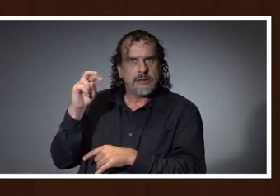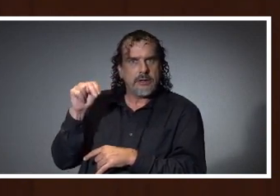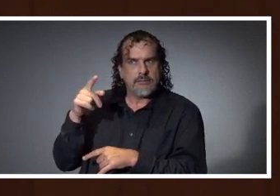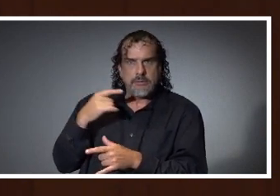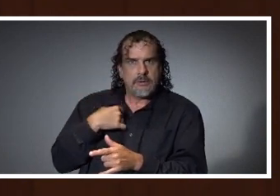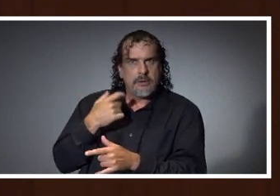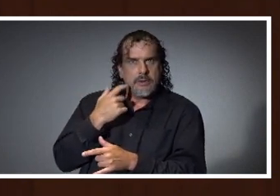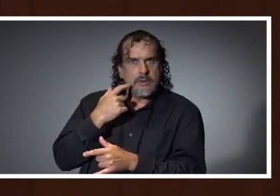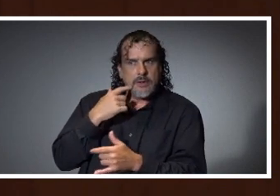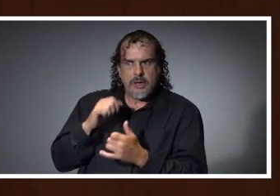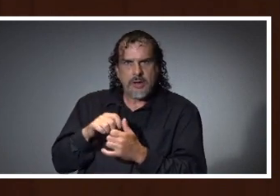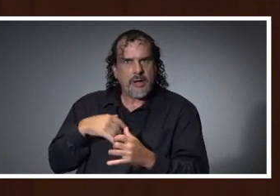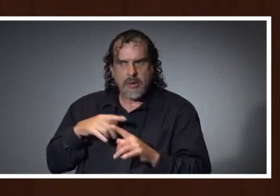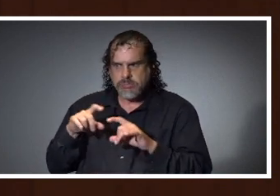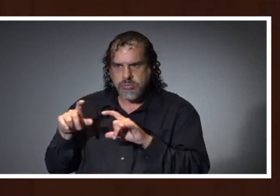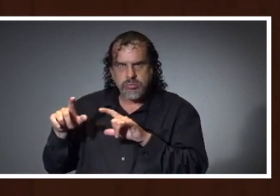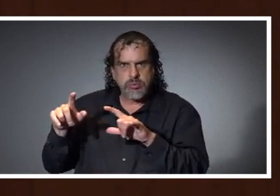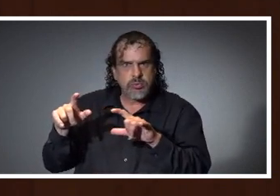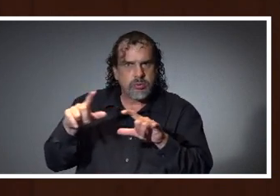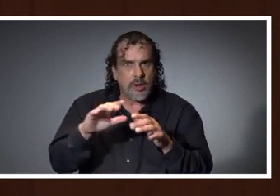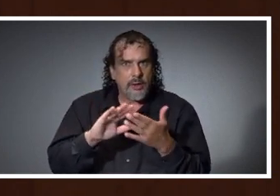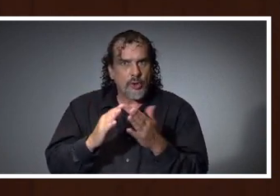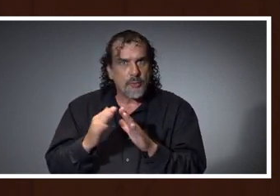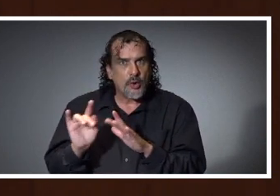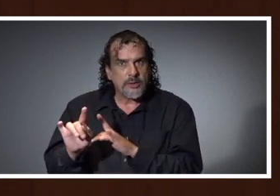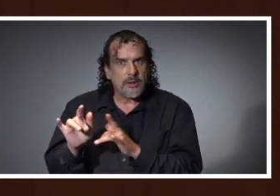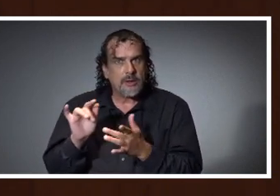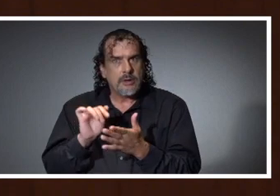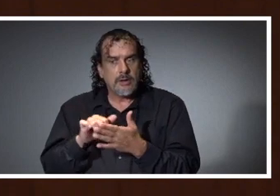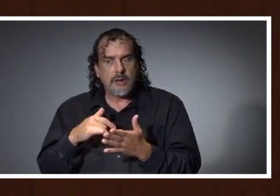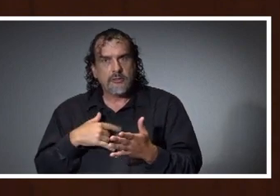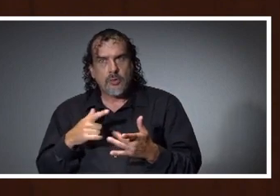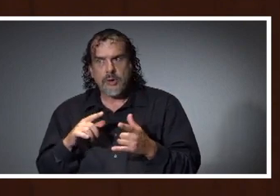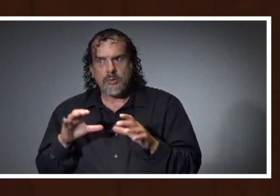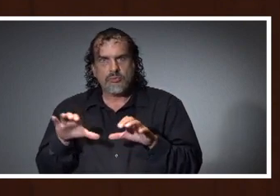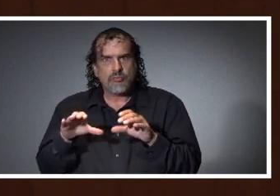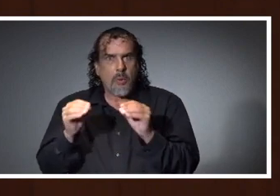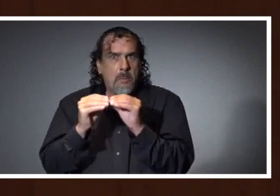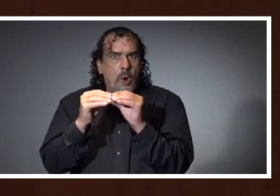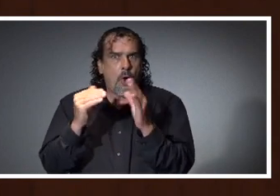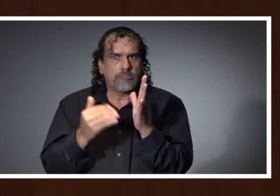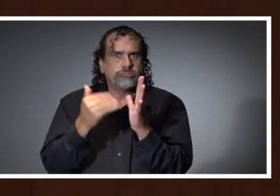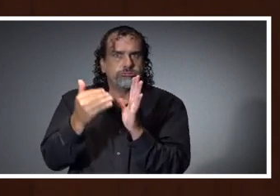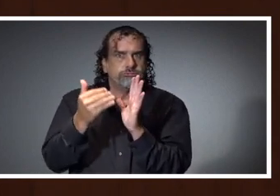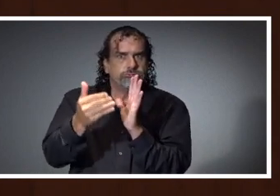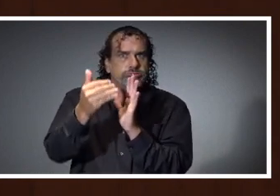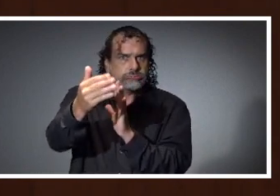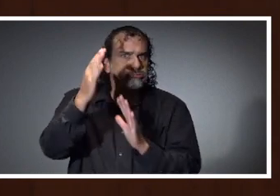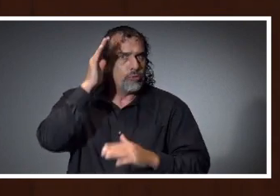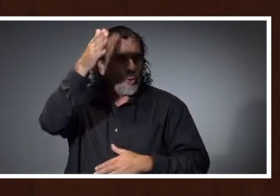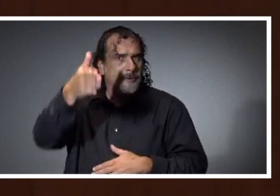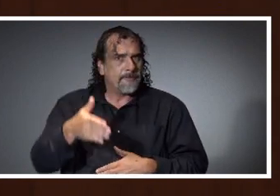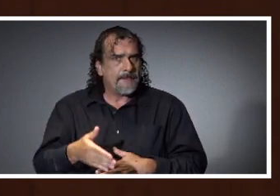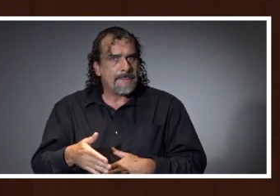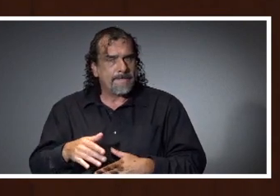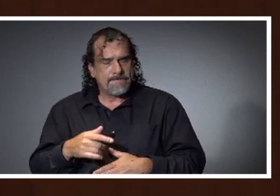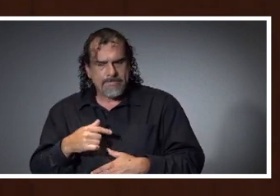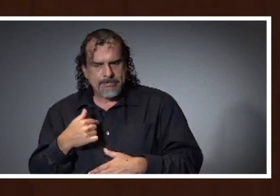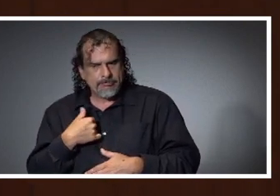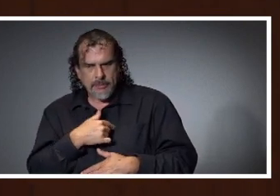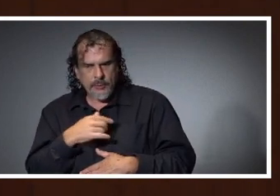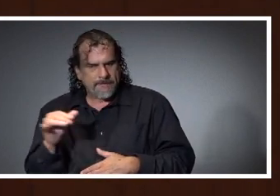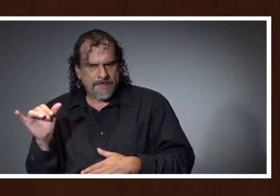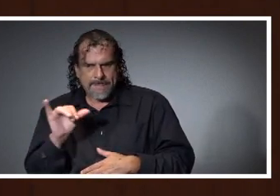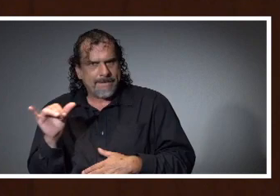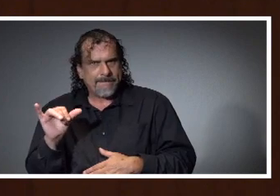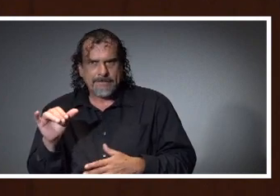more aggressive in different communities. So look forward to some exciting things happening on that front. But you know, we're kind of like most people,